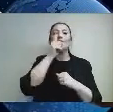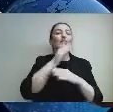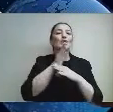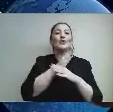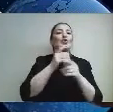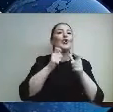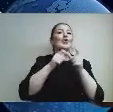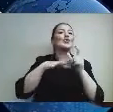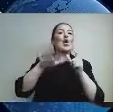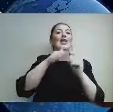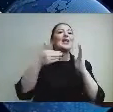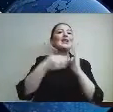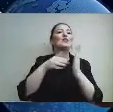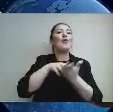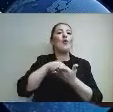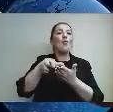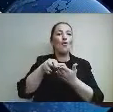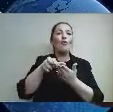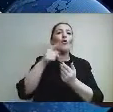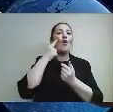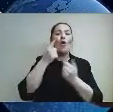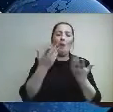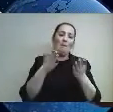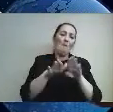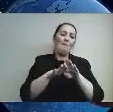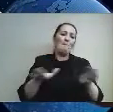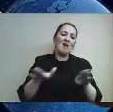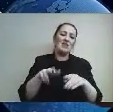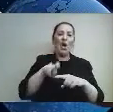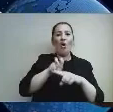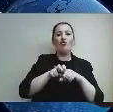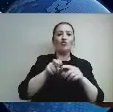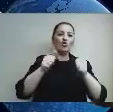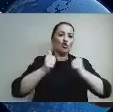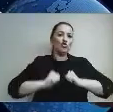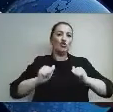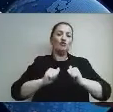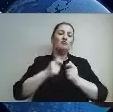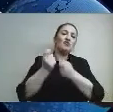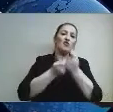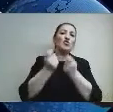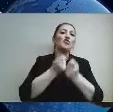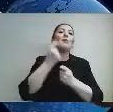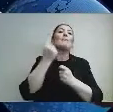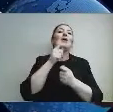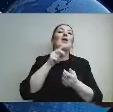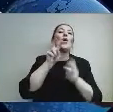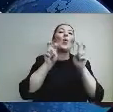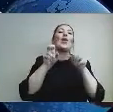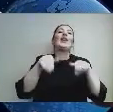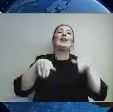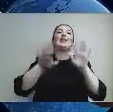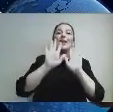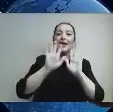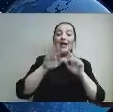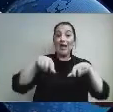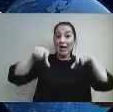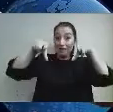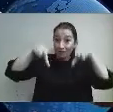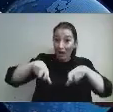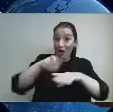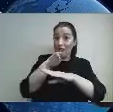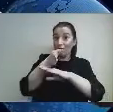actually assignment. You need to be in the field. I mean, entrepreneurship requires it in its essence.